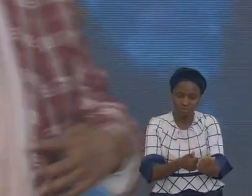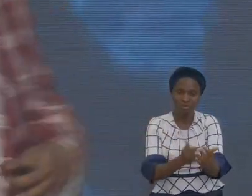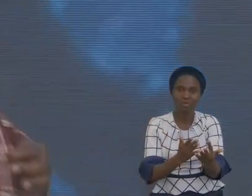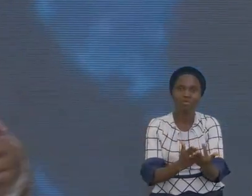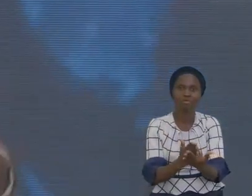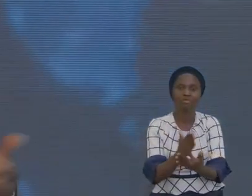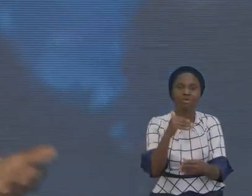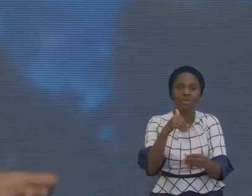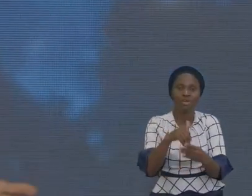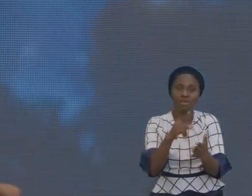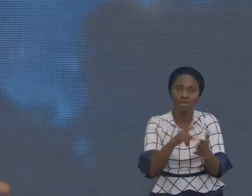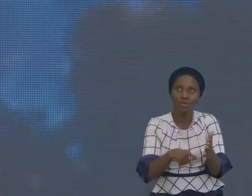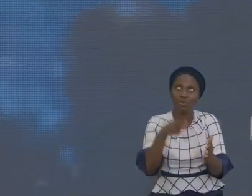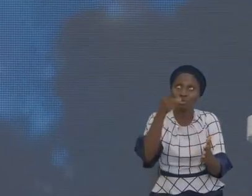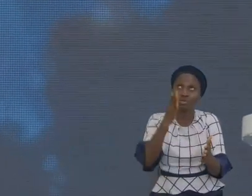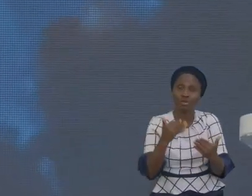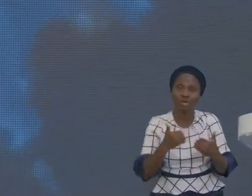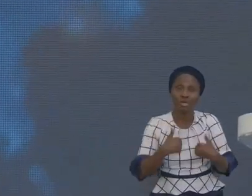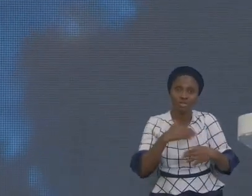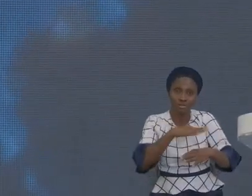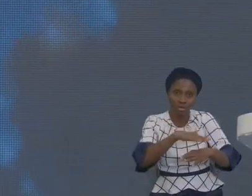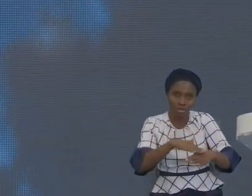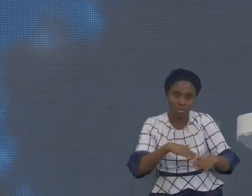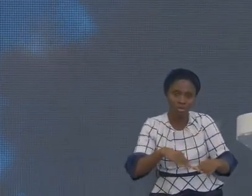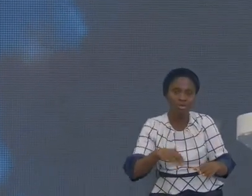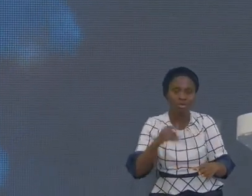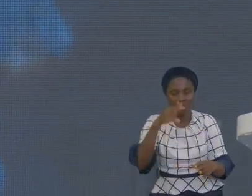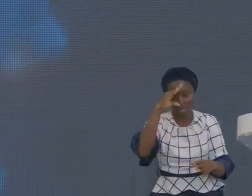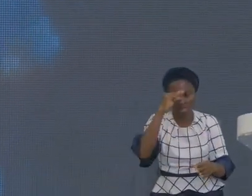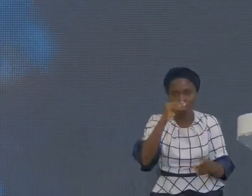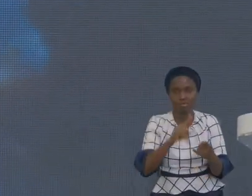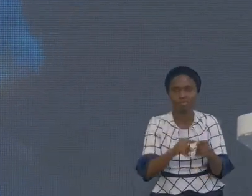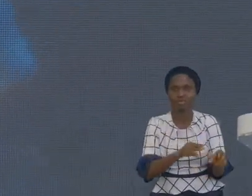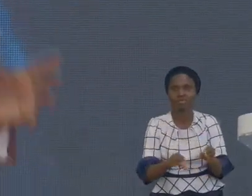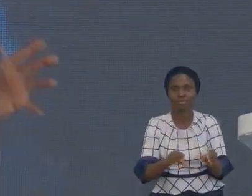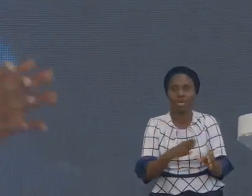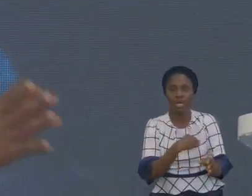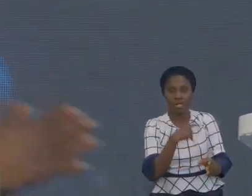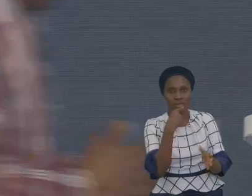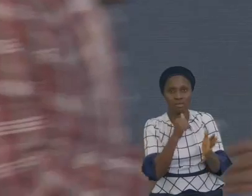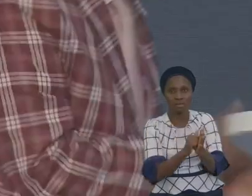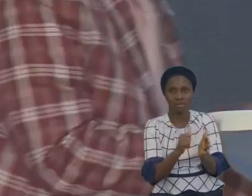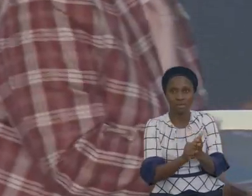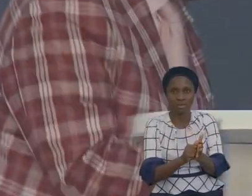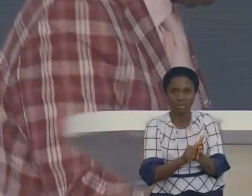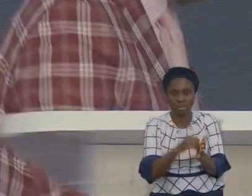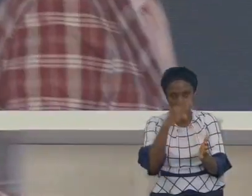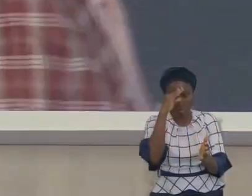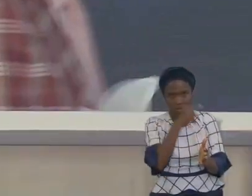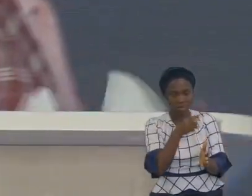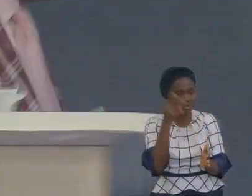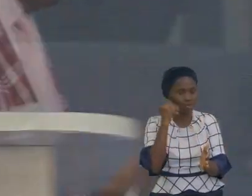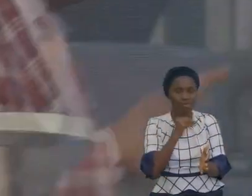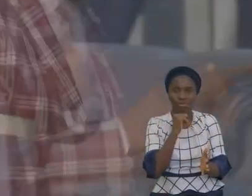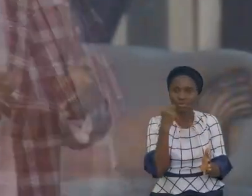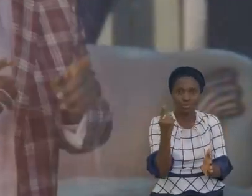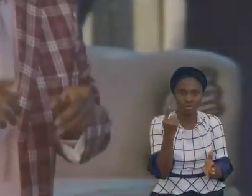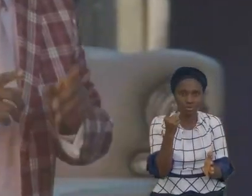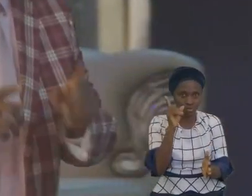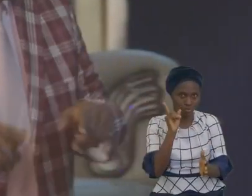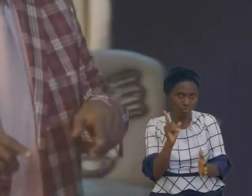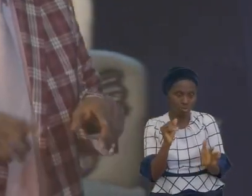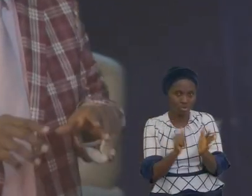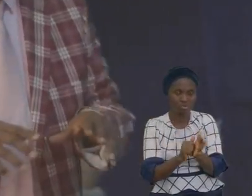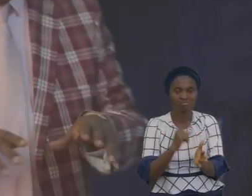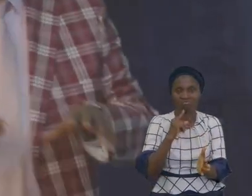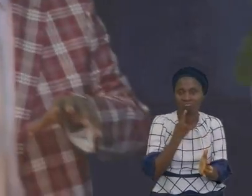And he said he was not the only one that was diligent. He was not the only one that pursued and